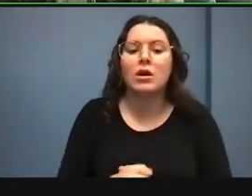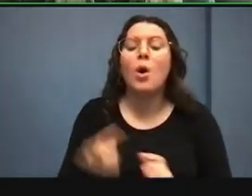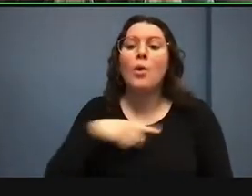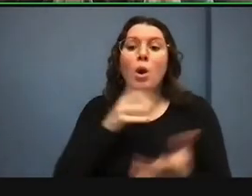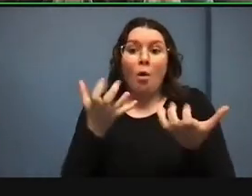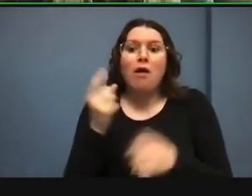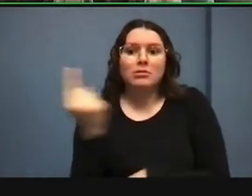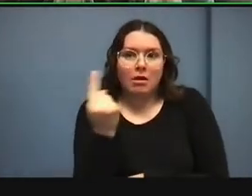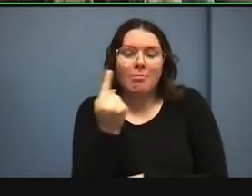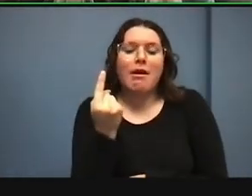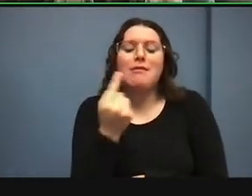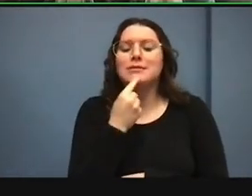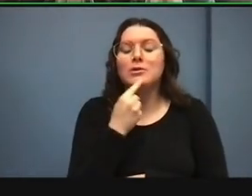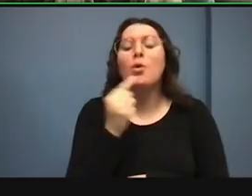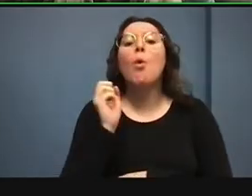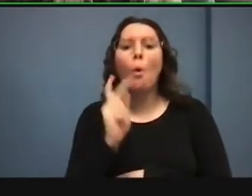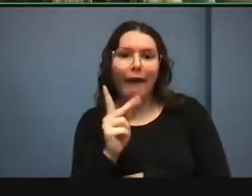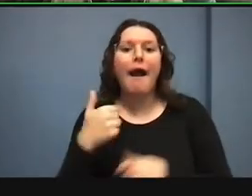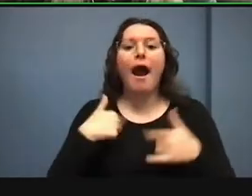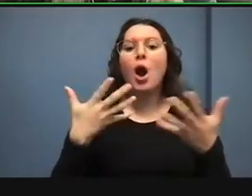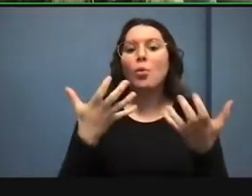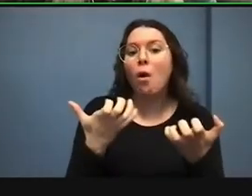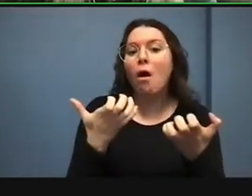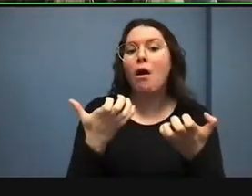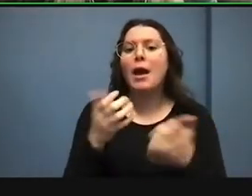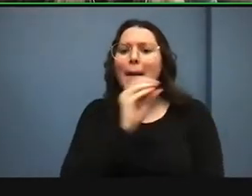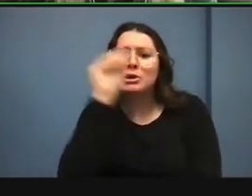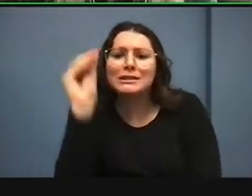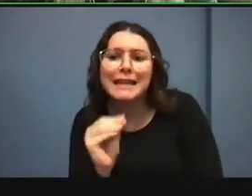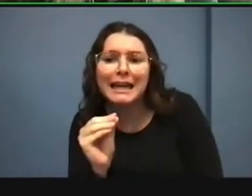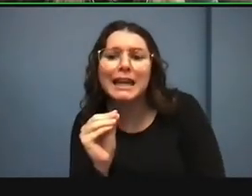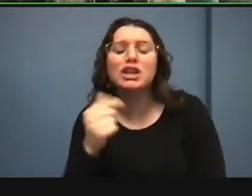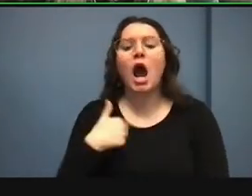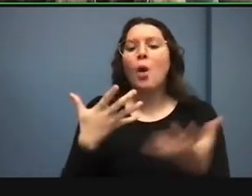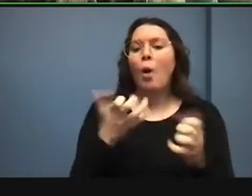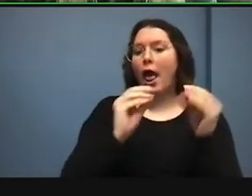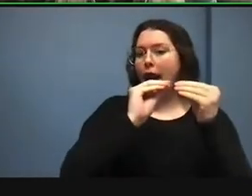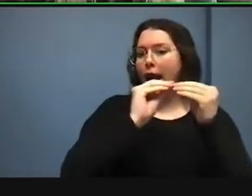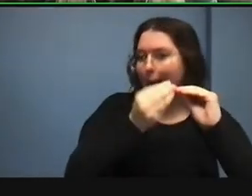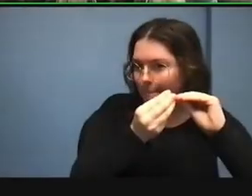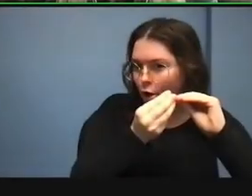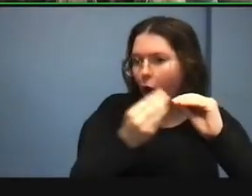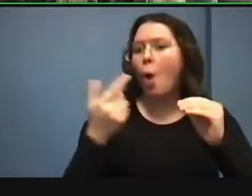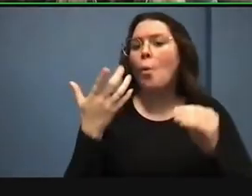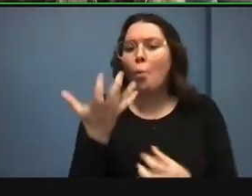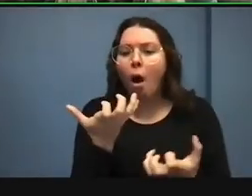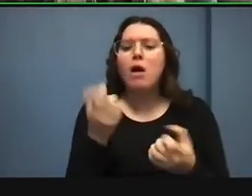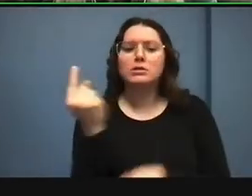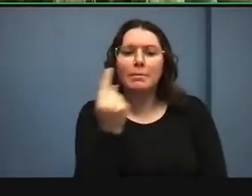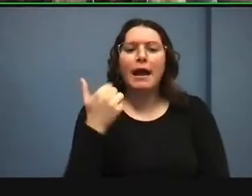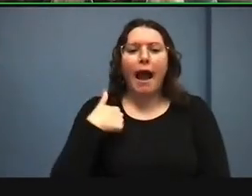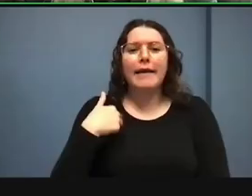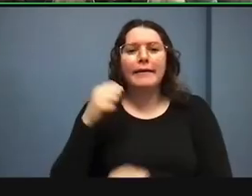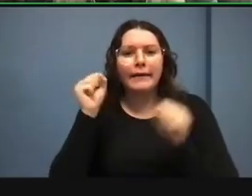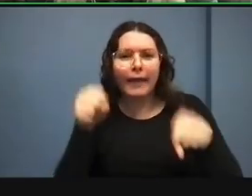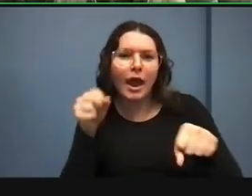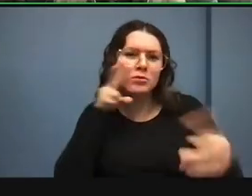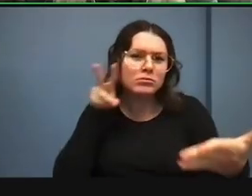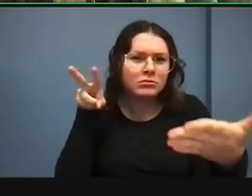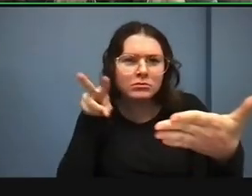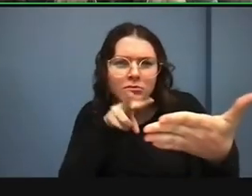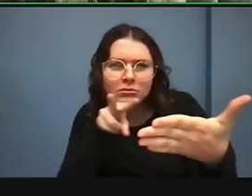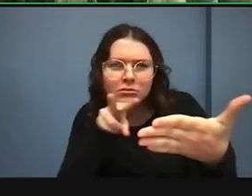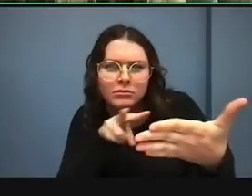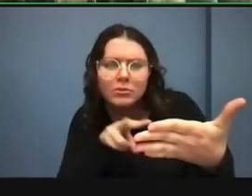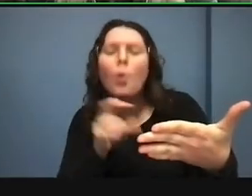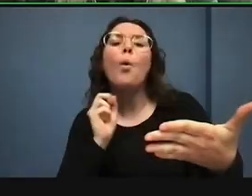want something that says, okay, I want a percentage, I want a number, I want something that I can look at and